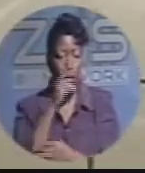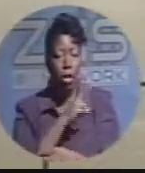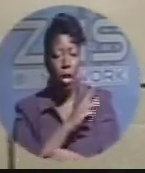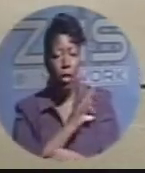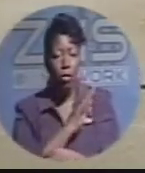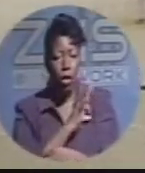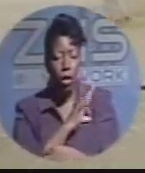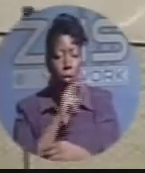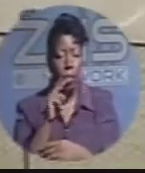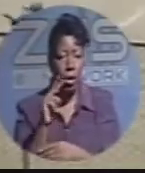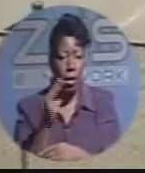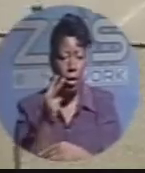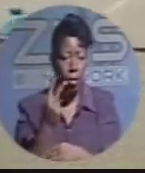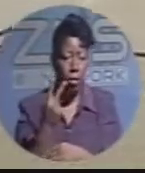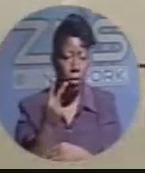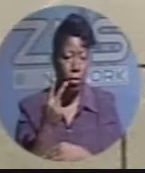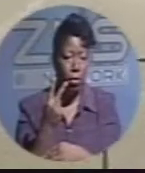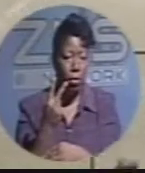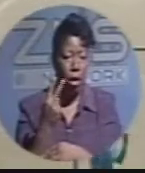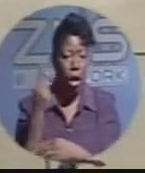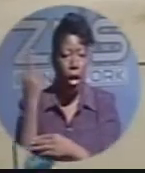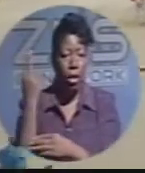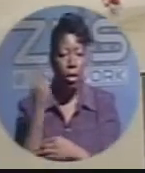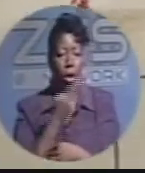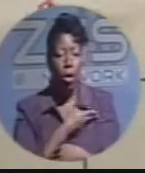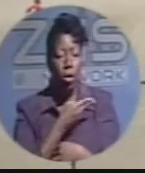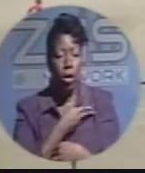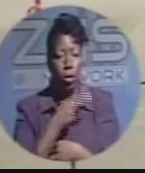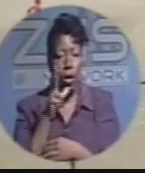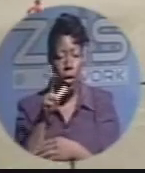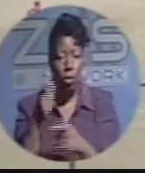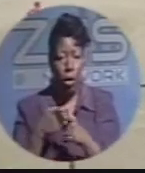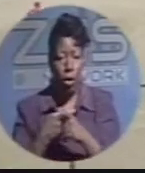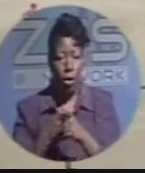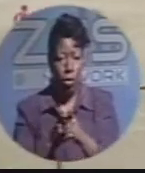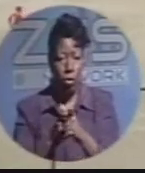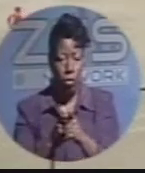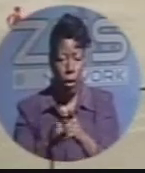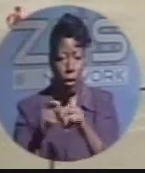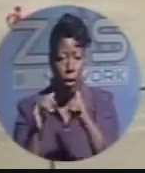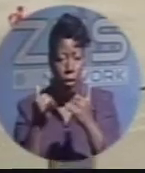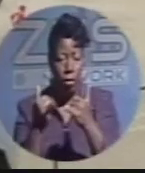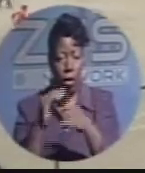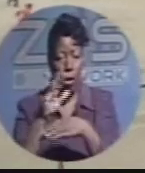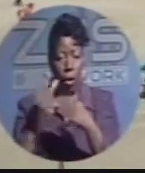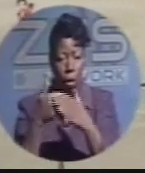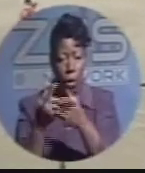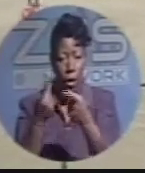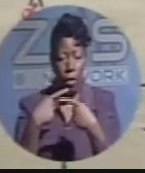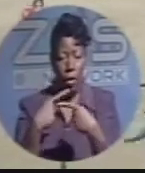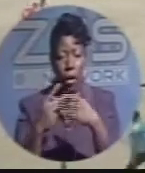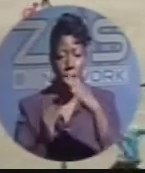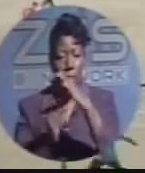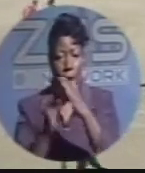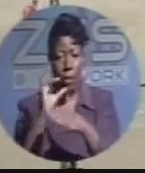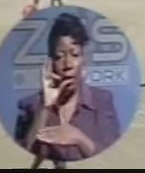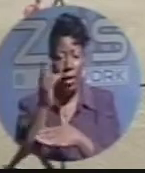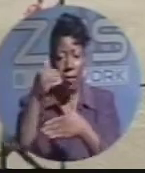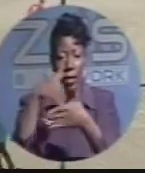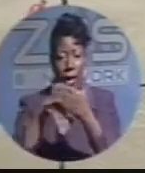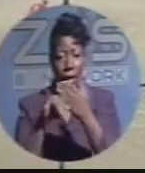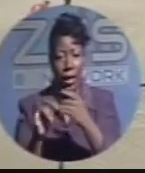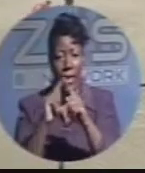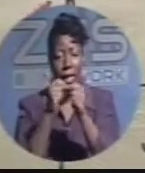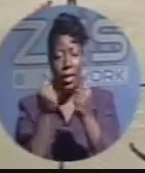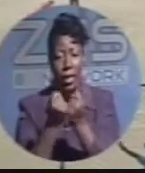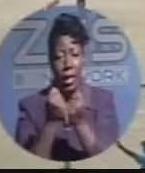with a double. Jose Hilton with a three-run shot. All of this coming in the top of the seventh inning.